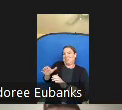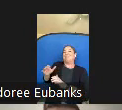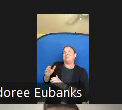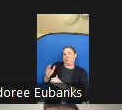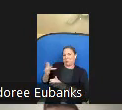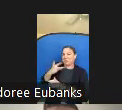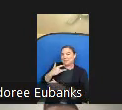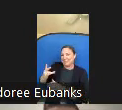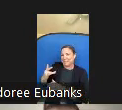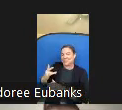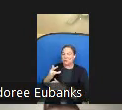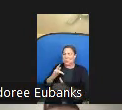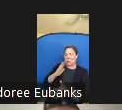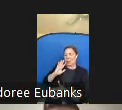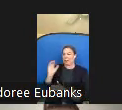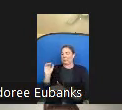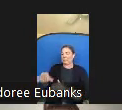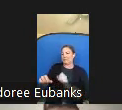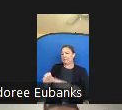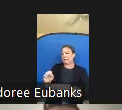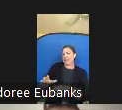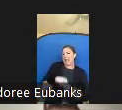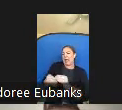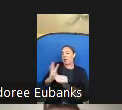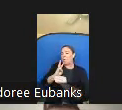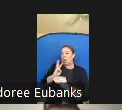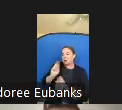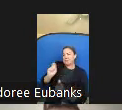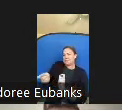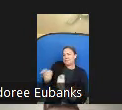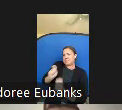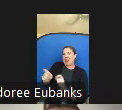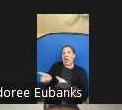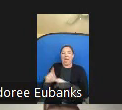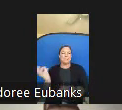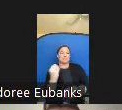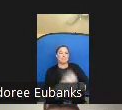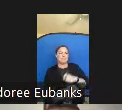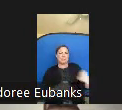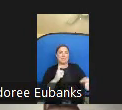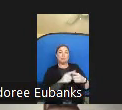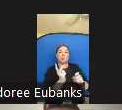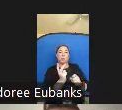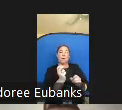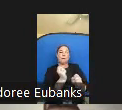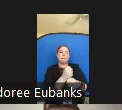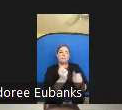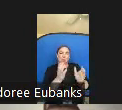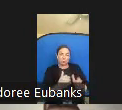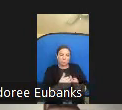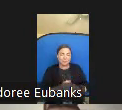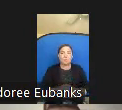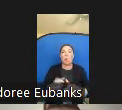the recipe as it was being doled out to the potters that were using it. Elsewhere, at places like Patara with those